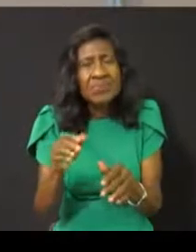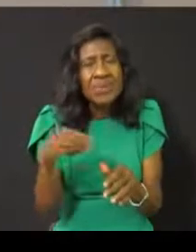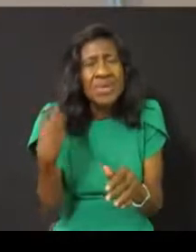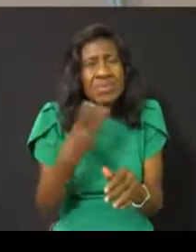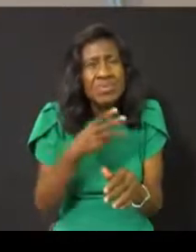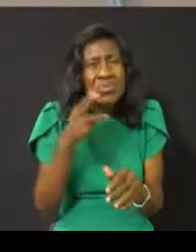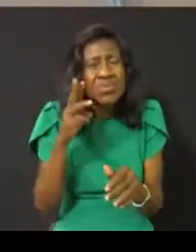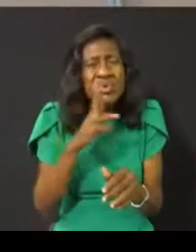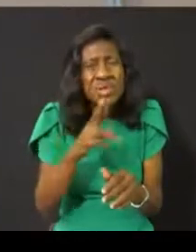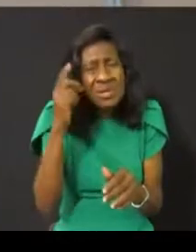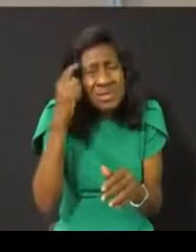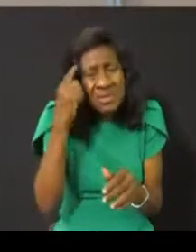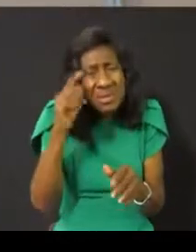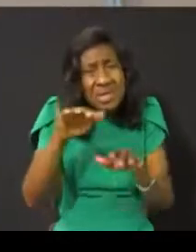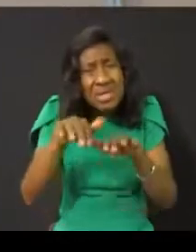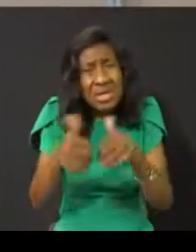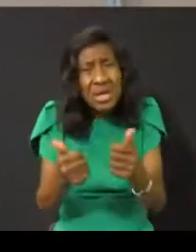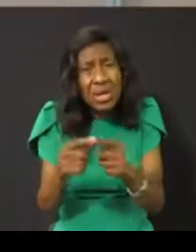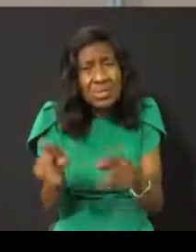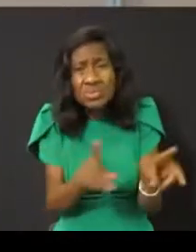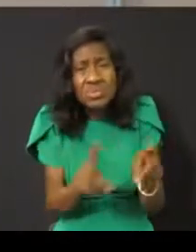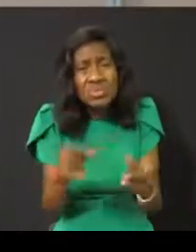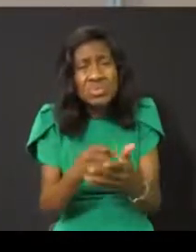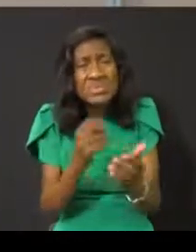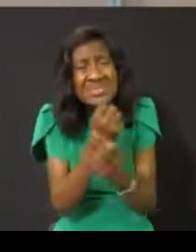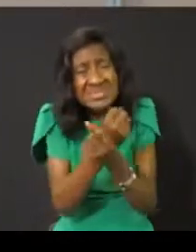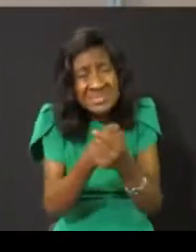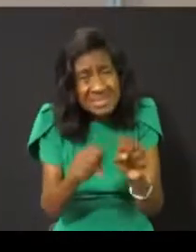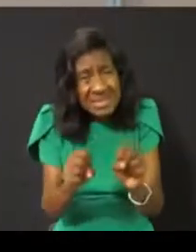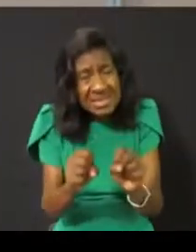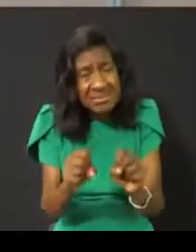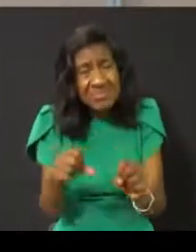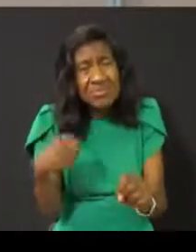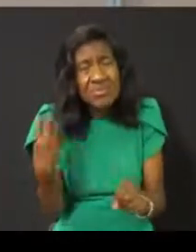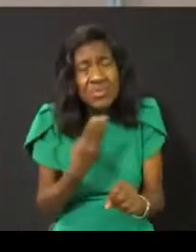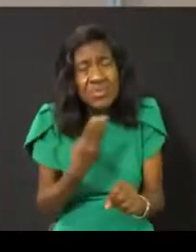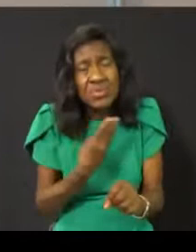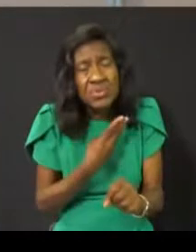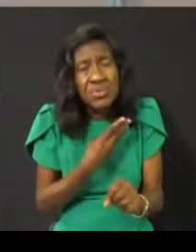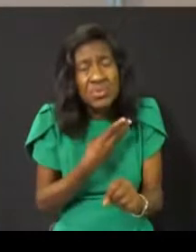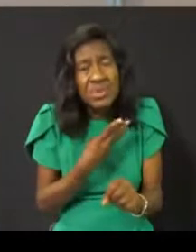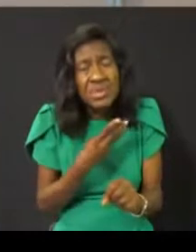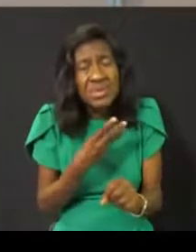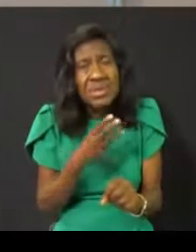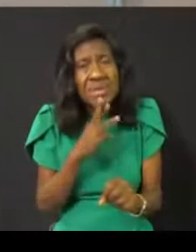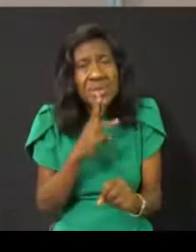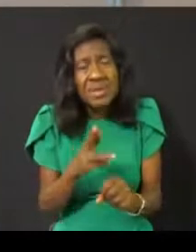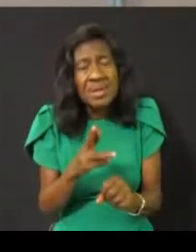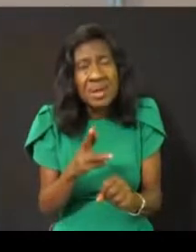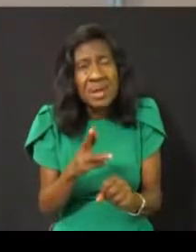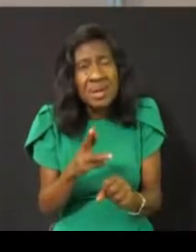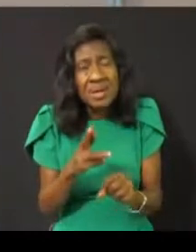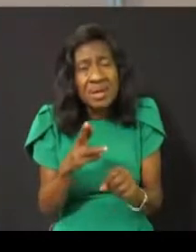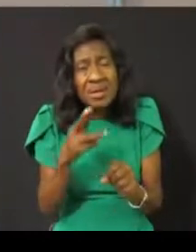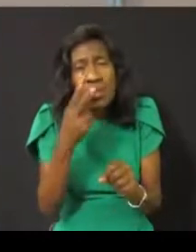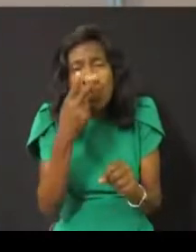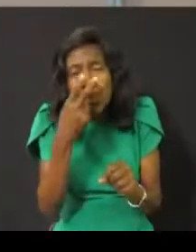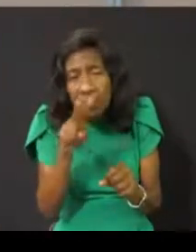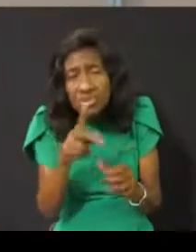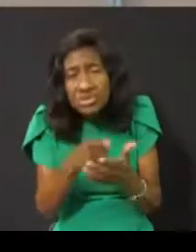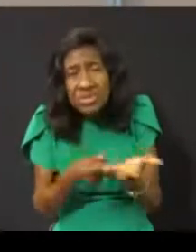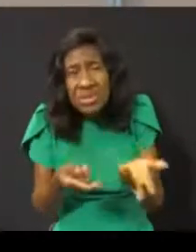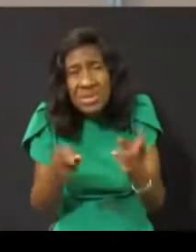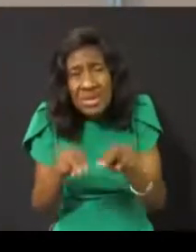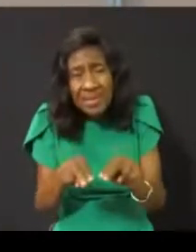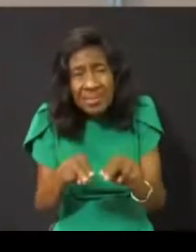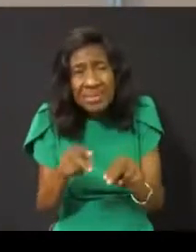safely, as we need an opportunity to assess the circumstances and how we're doing in the first phase. Now, obviously, there's